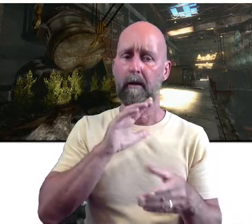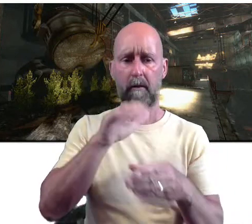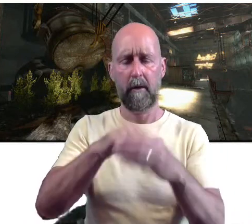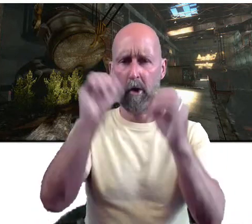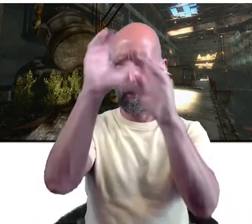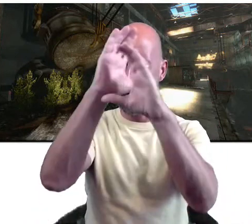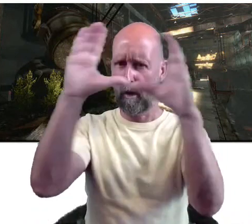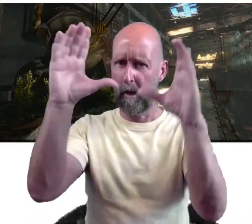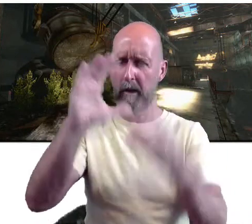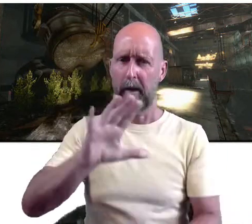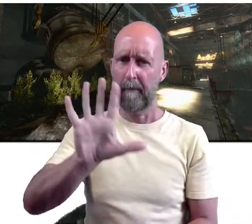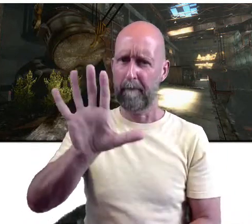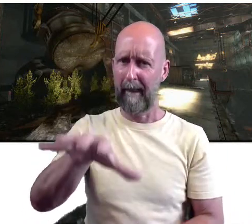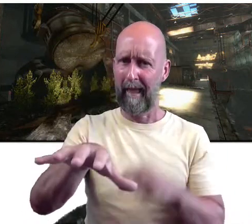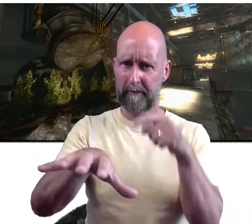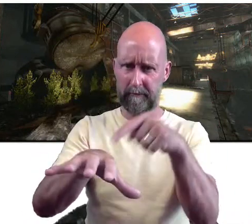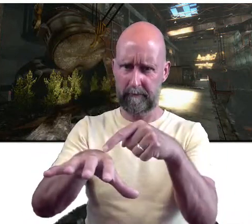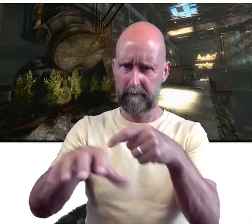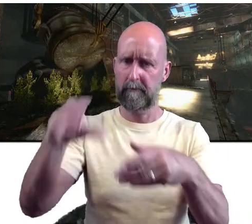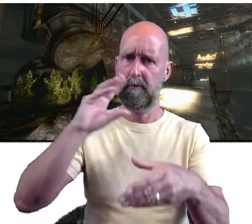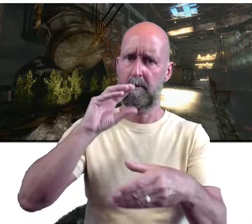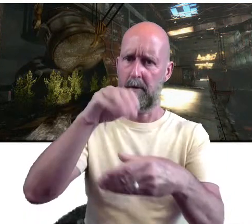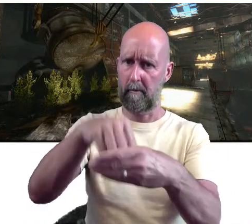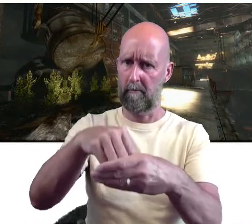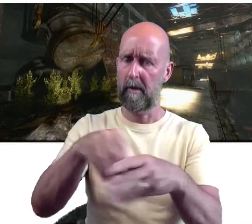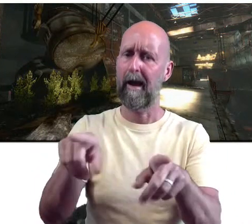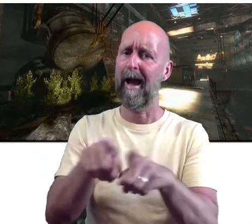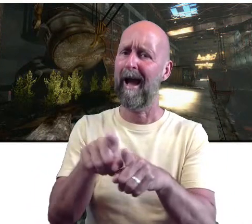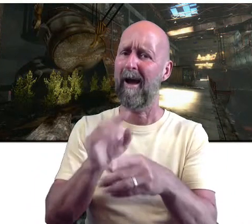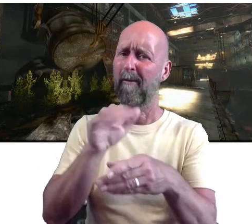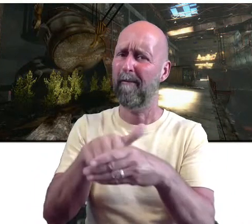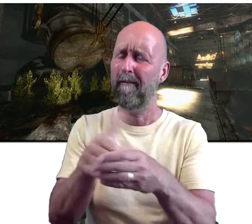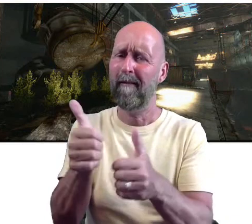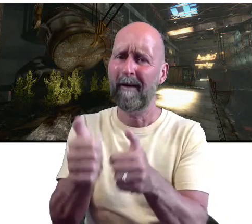games do as media. It makes contributions